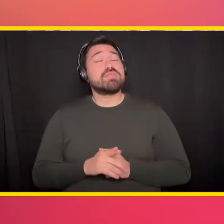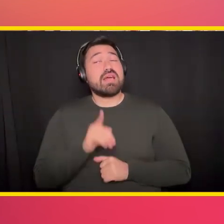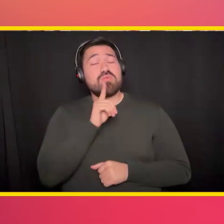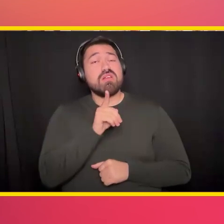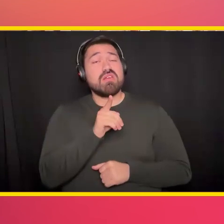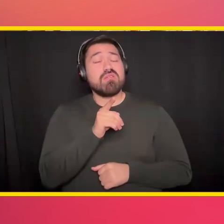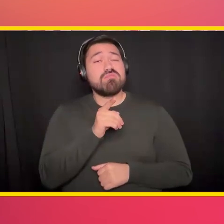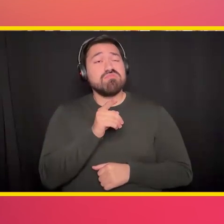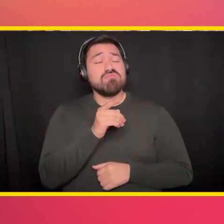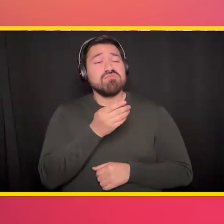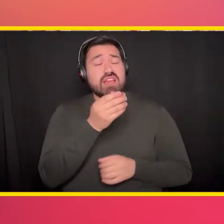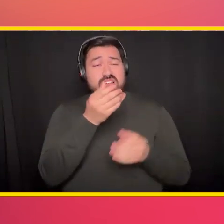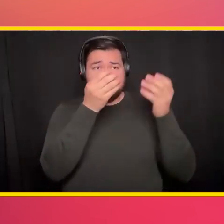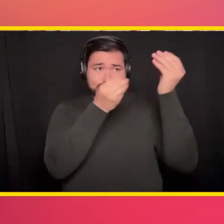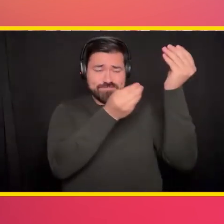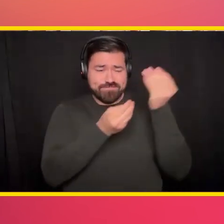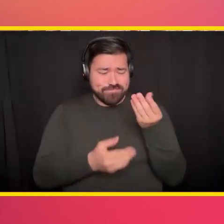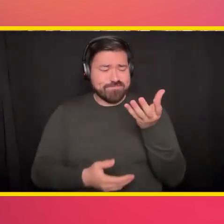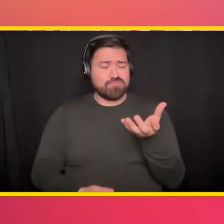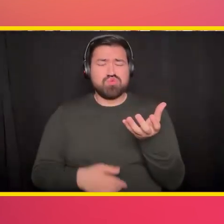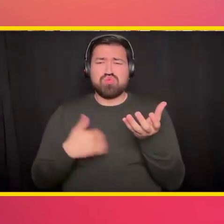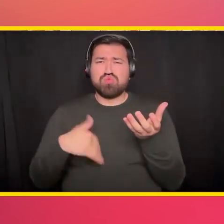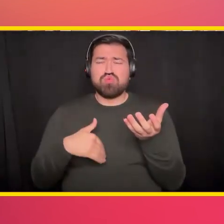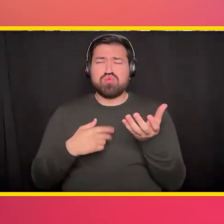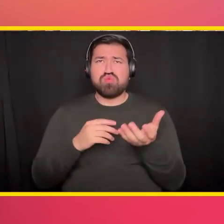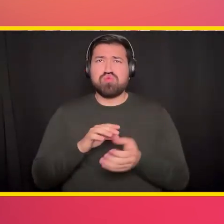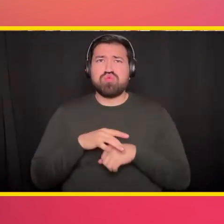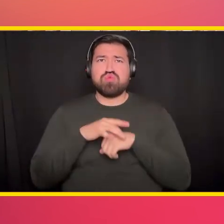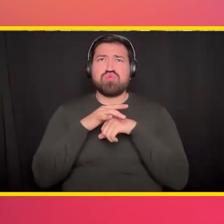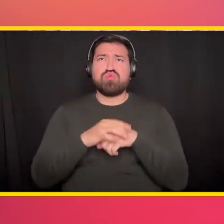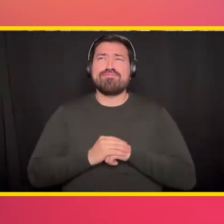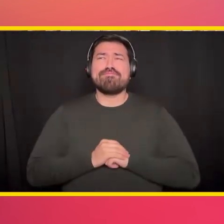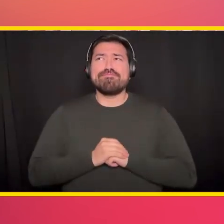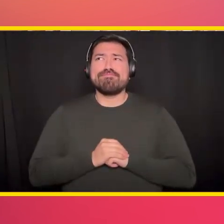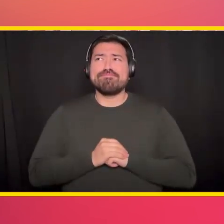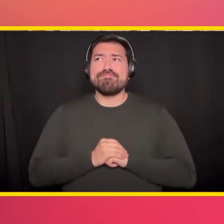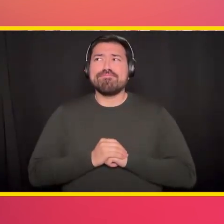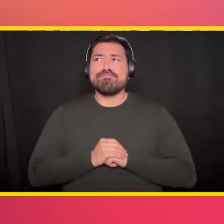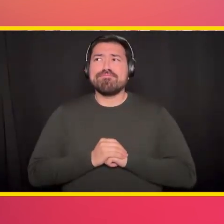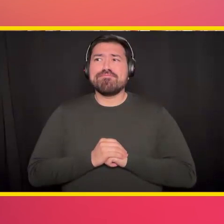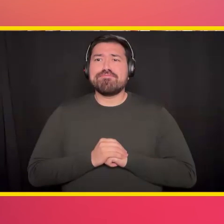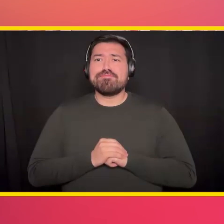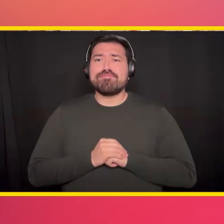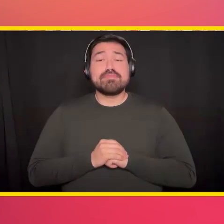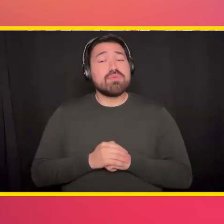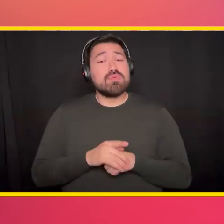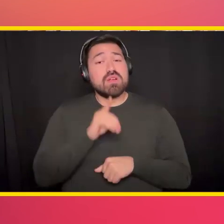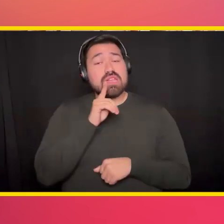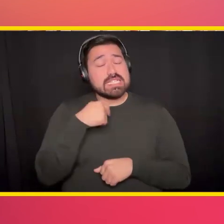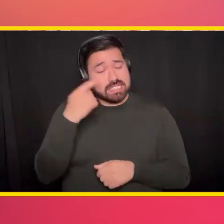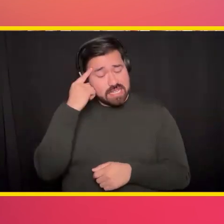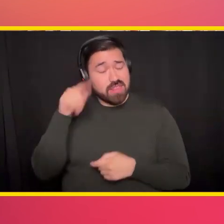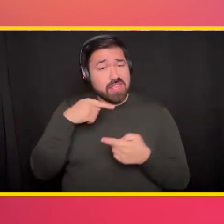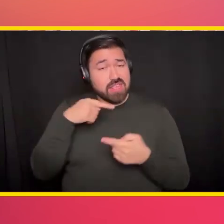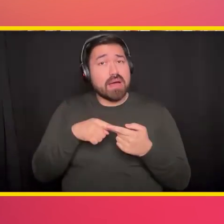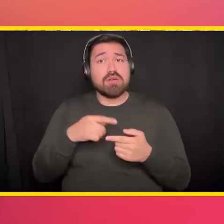me, Mm. really sat with Yeah. me, especially Yeah. when I think of myself as someone who really need to think of others. Like